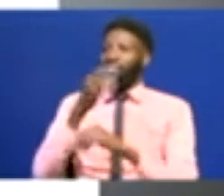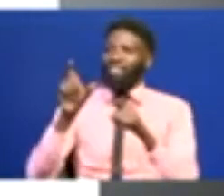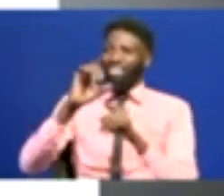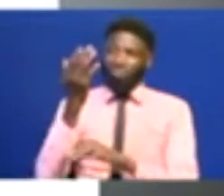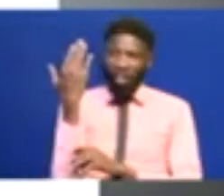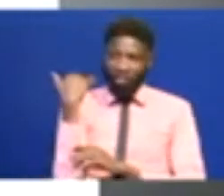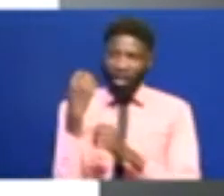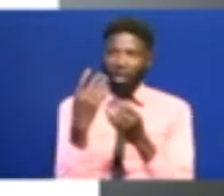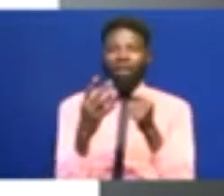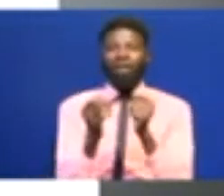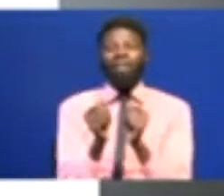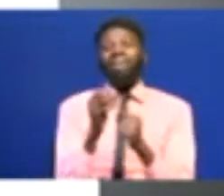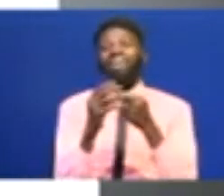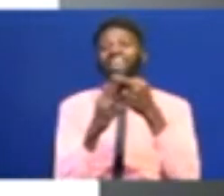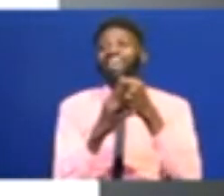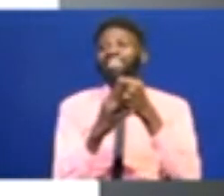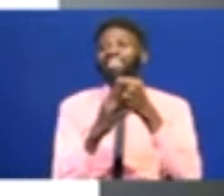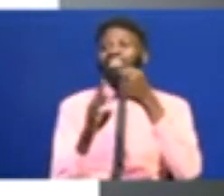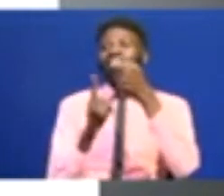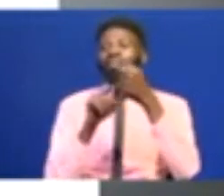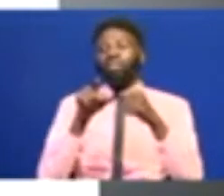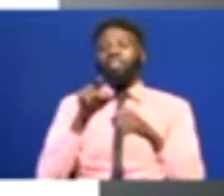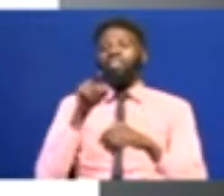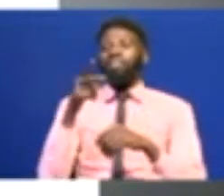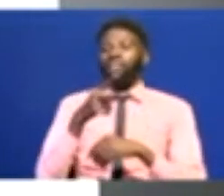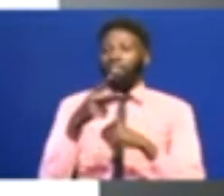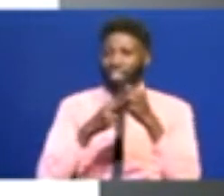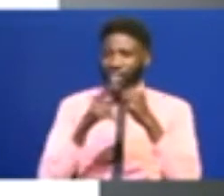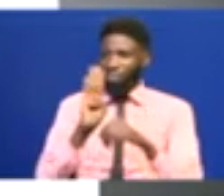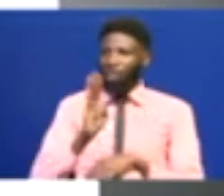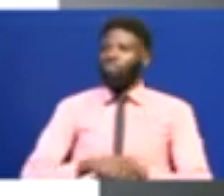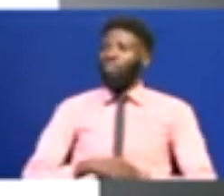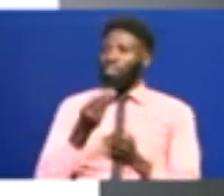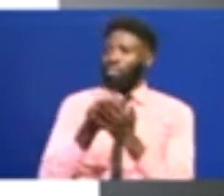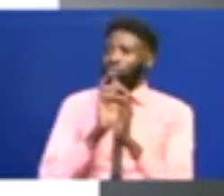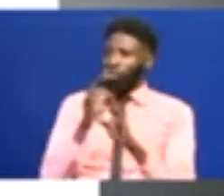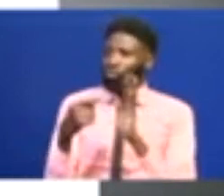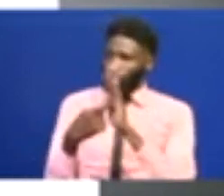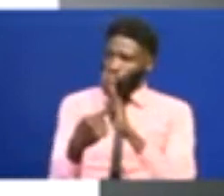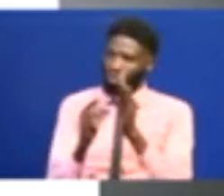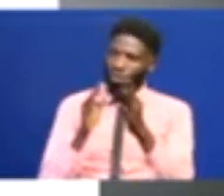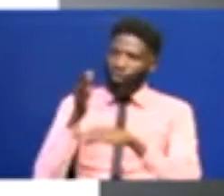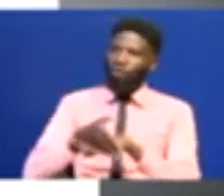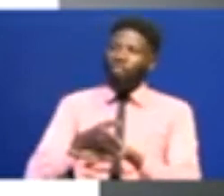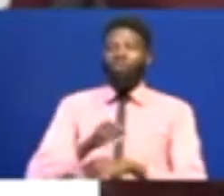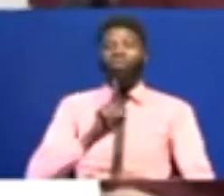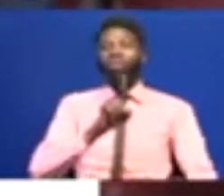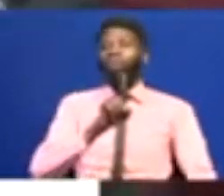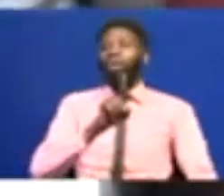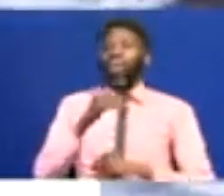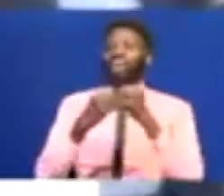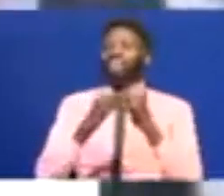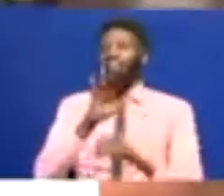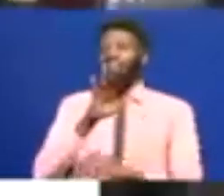billion in 2022. According to its financial report, over 185,000 customers have taken up